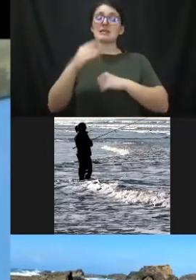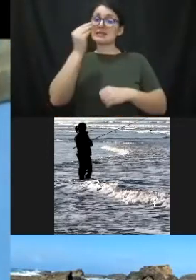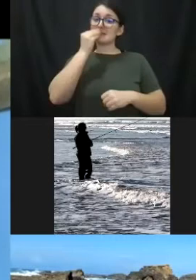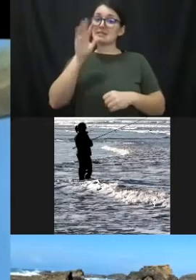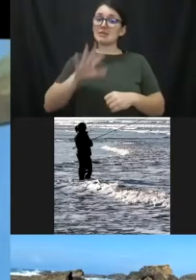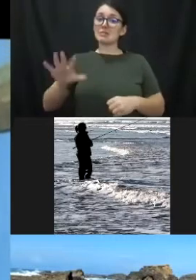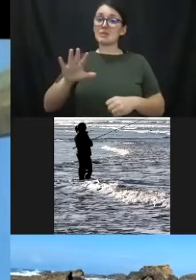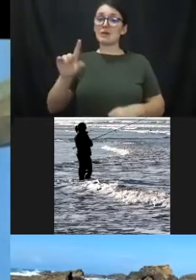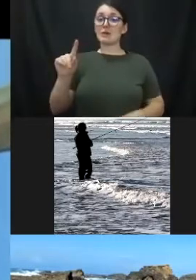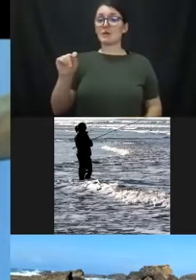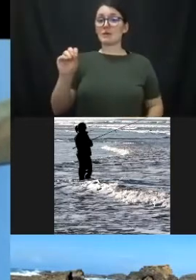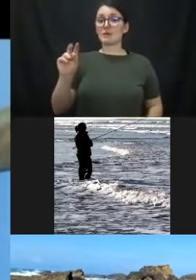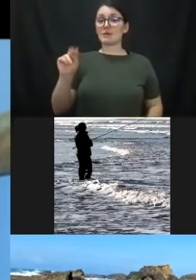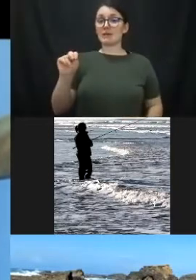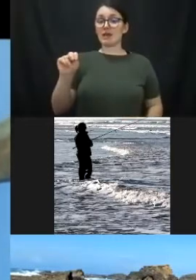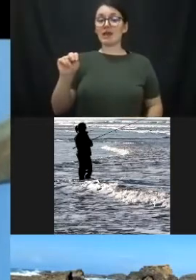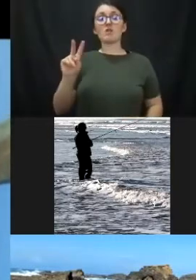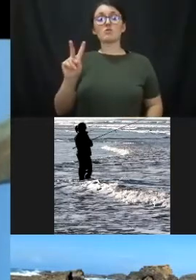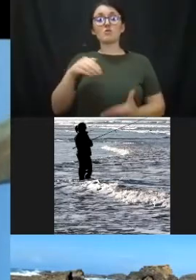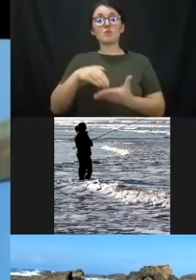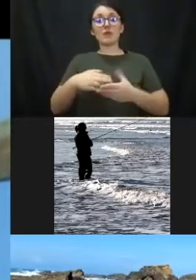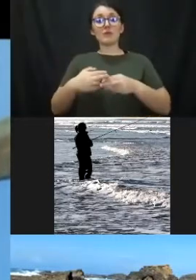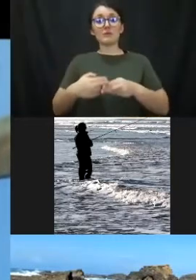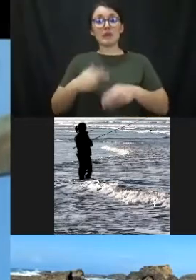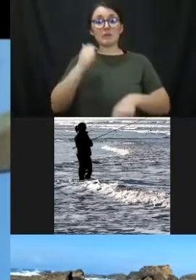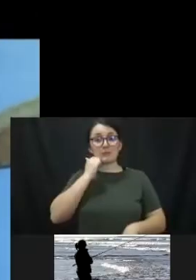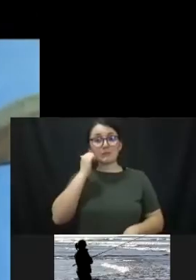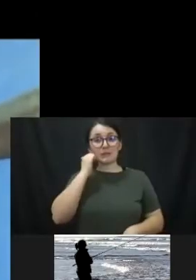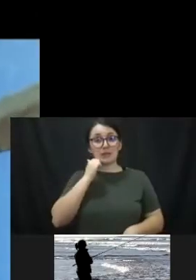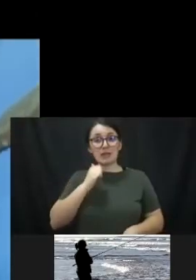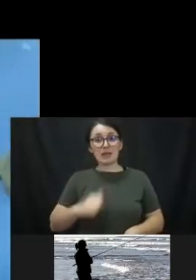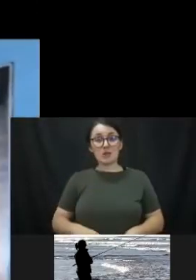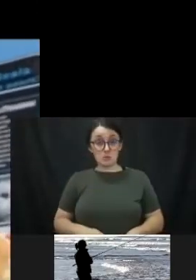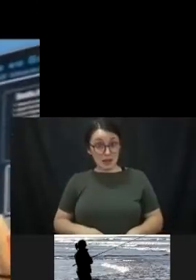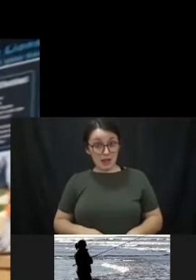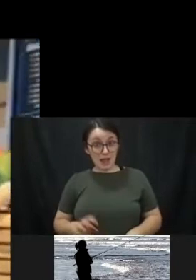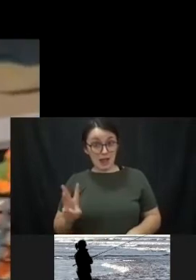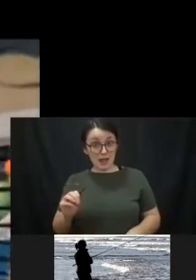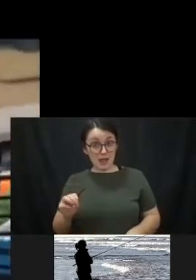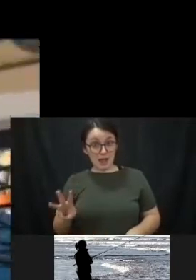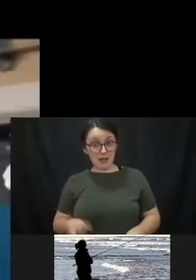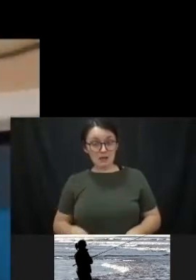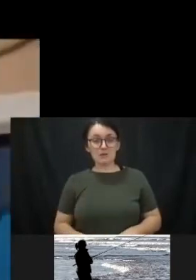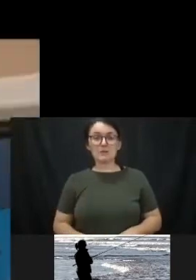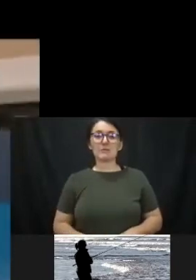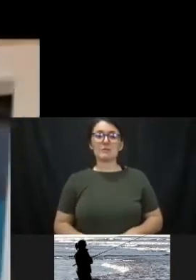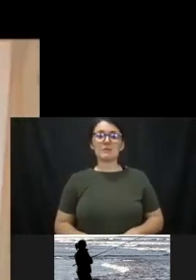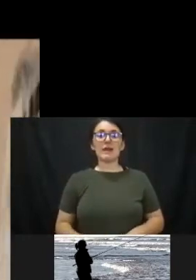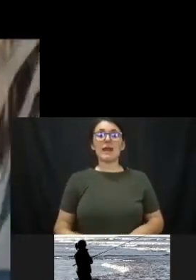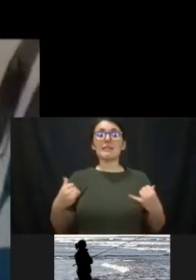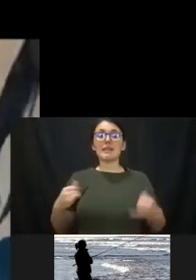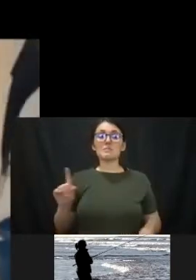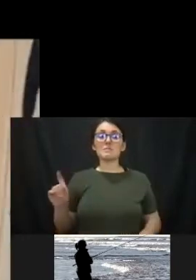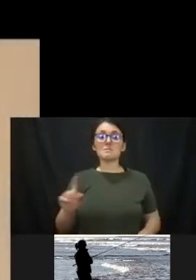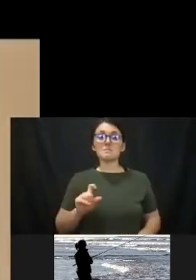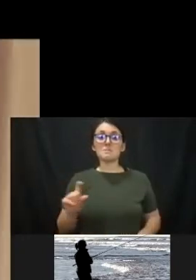my goodness. 2,000 pounds. Wow. Wow. So let's walk into here and we're going to see